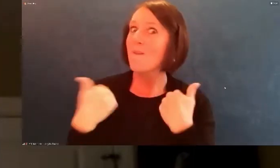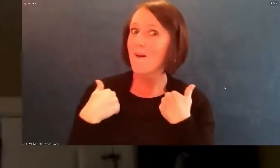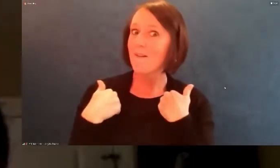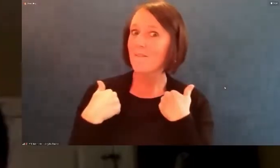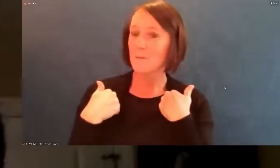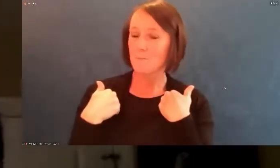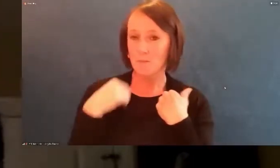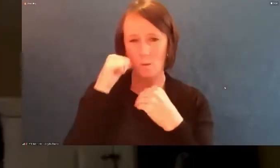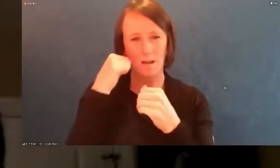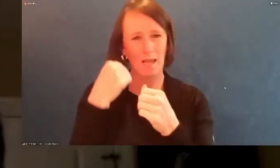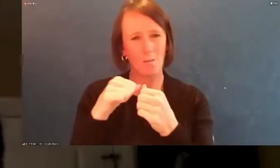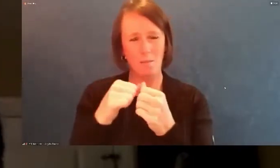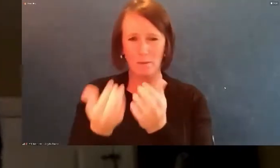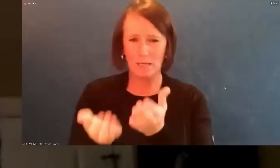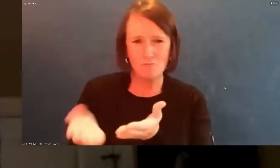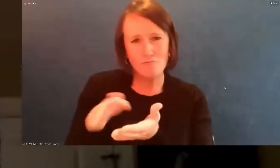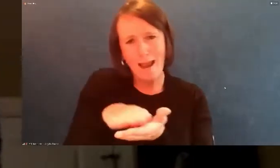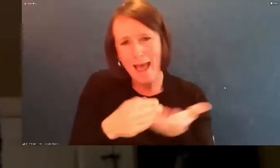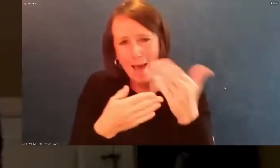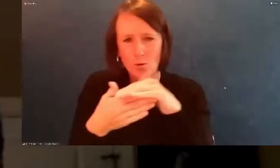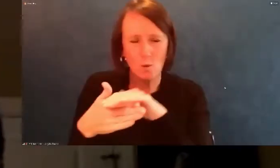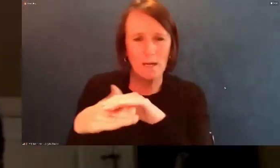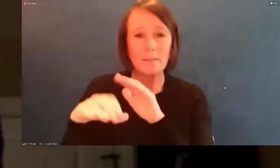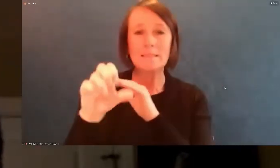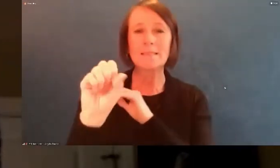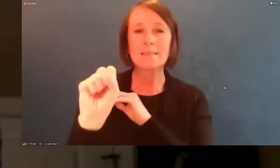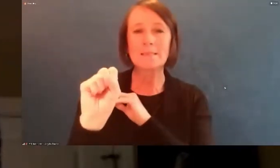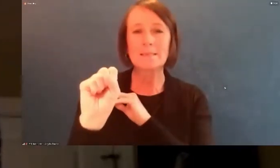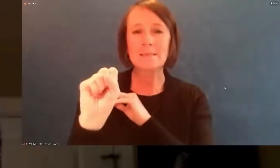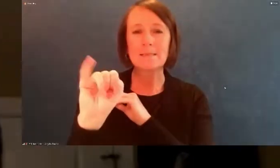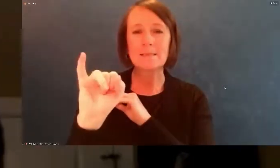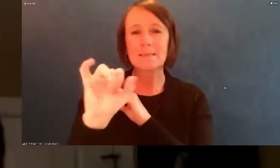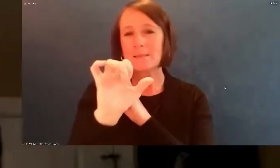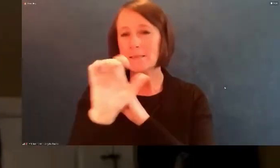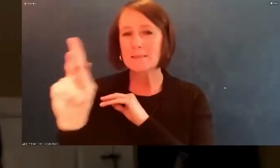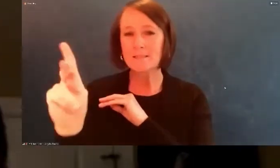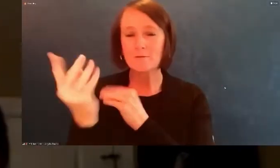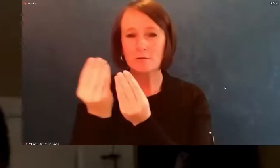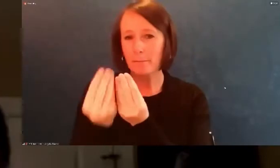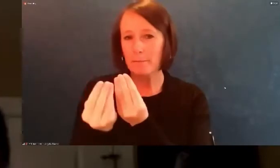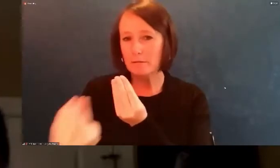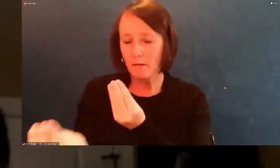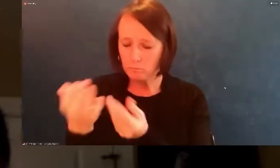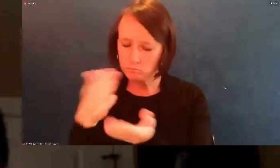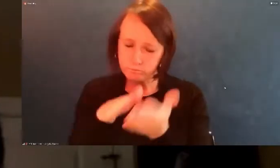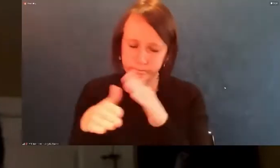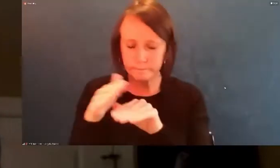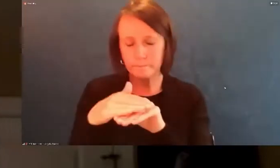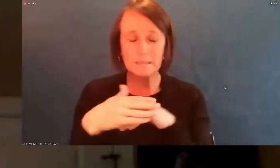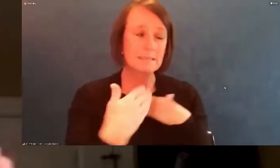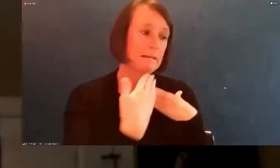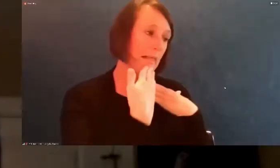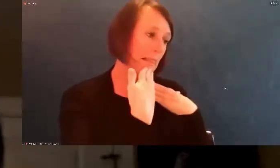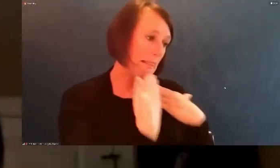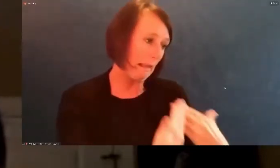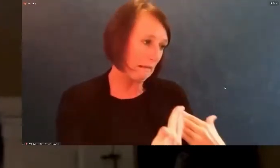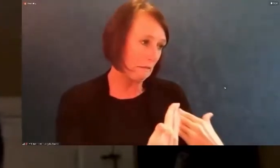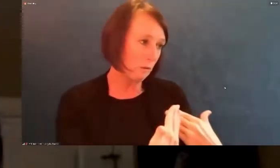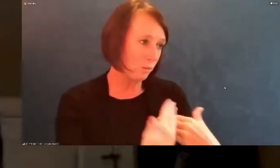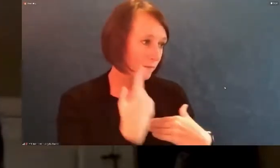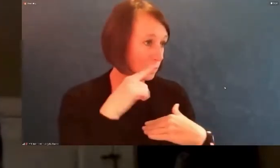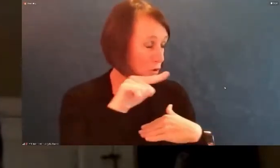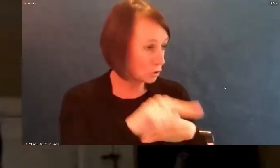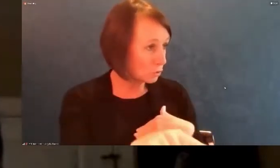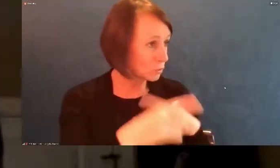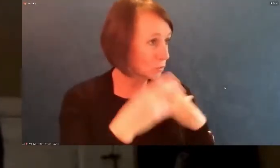I remember he had it wrapped in silk and he said, here you go, Katrina. Thank you for everything you're doing. As a nurse, as a